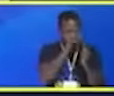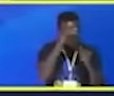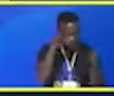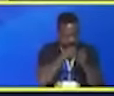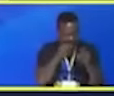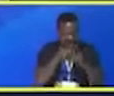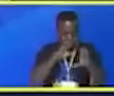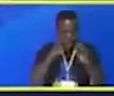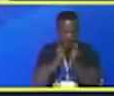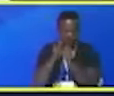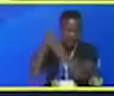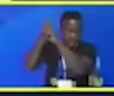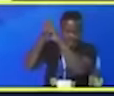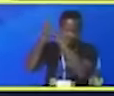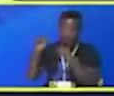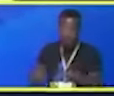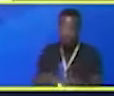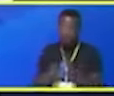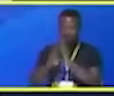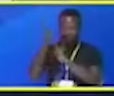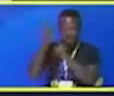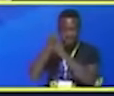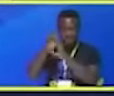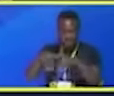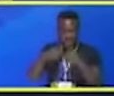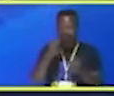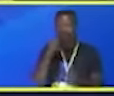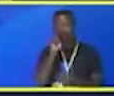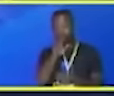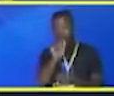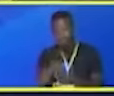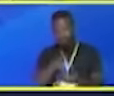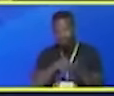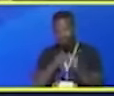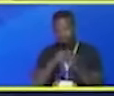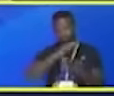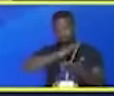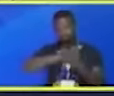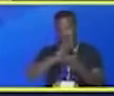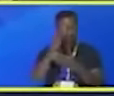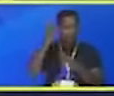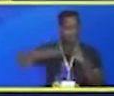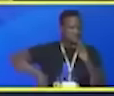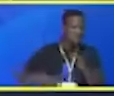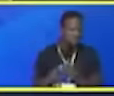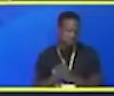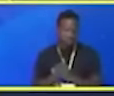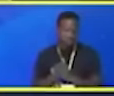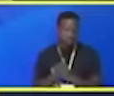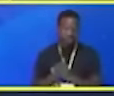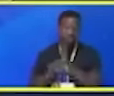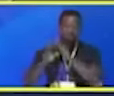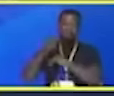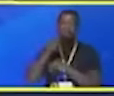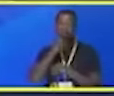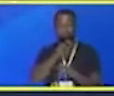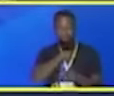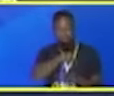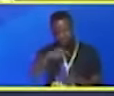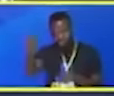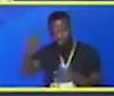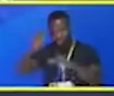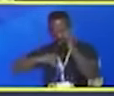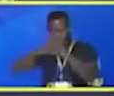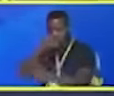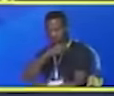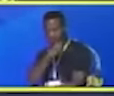himself. God can give you an instruction that will stop you from sleeping. Go and build the